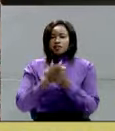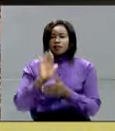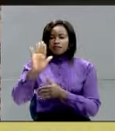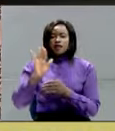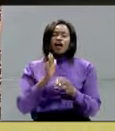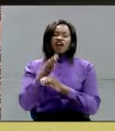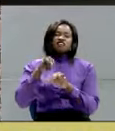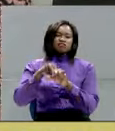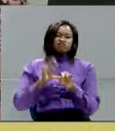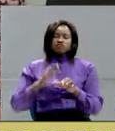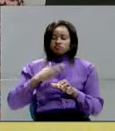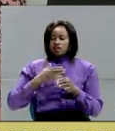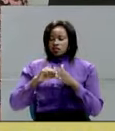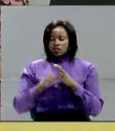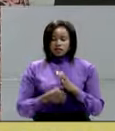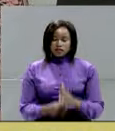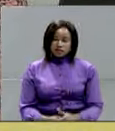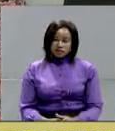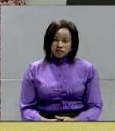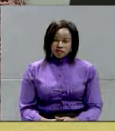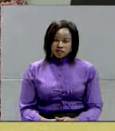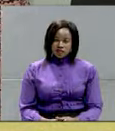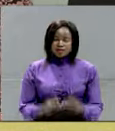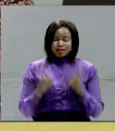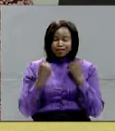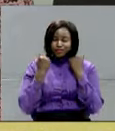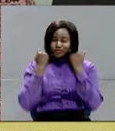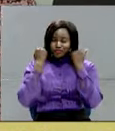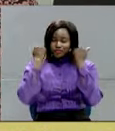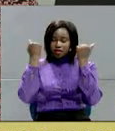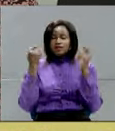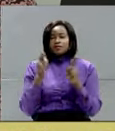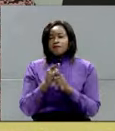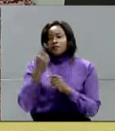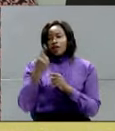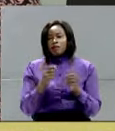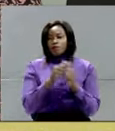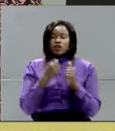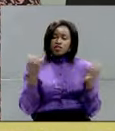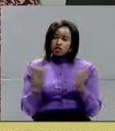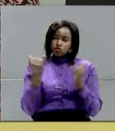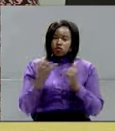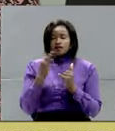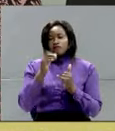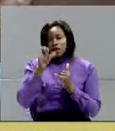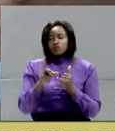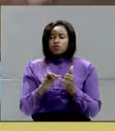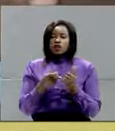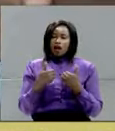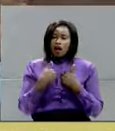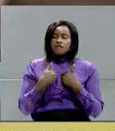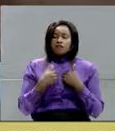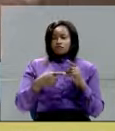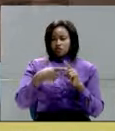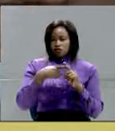of my case. Such is trauma that comes with news of one being HIV positive. Chomugisha